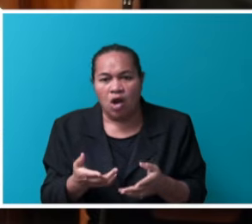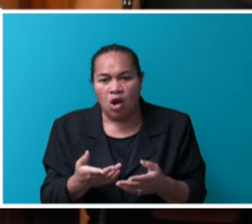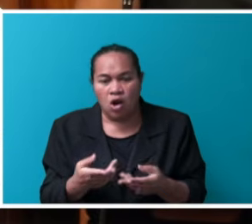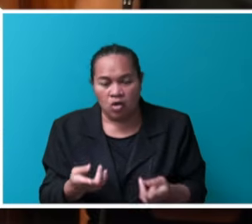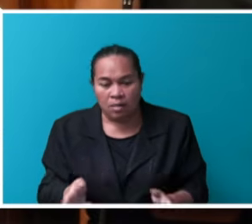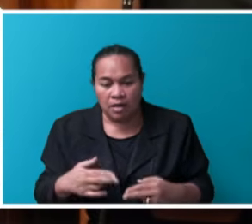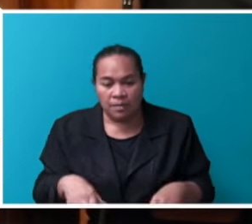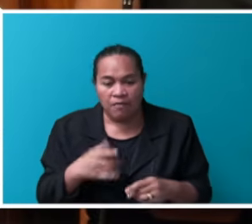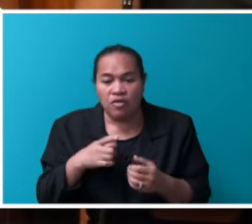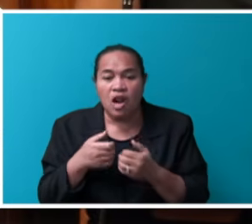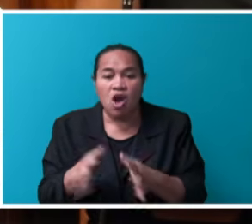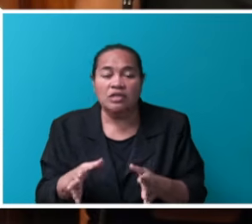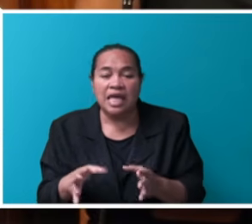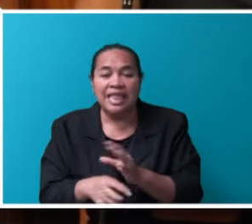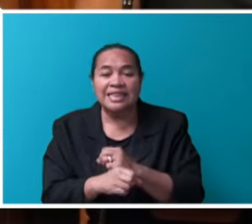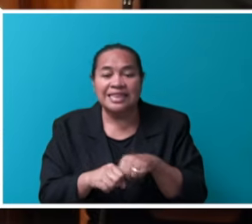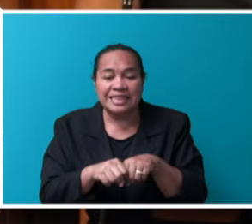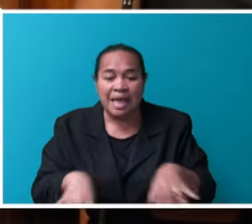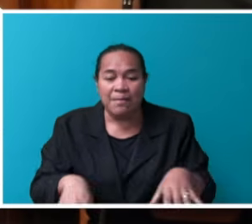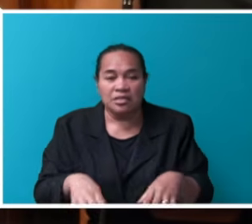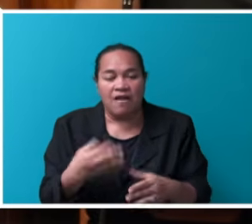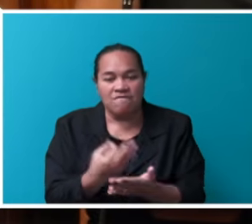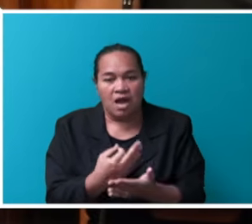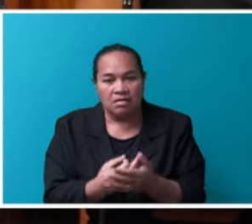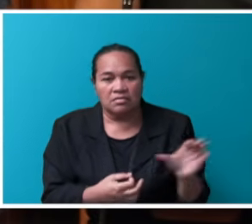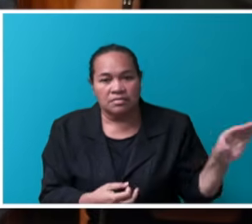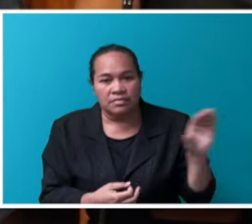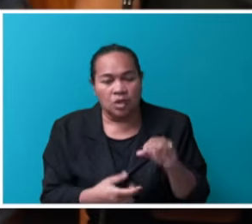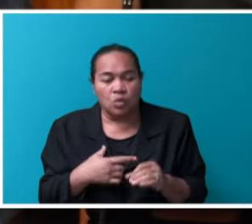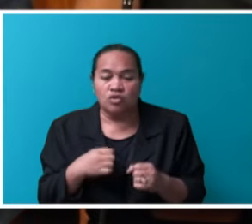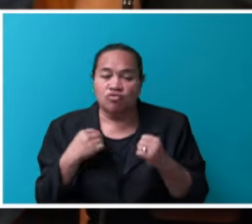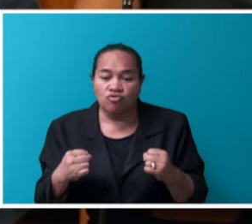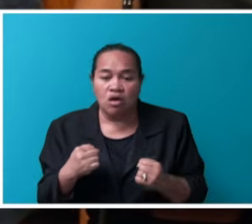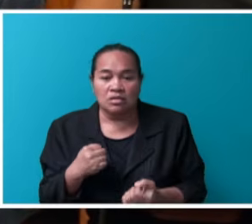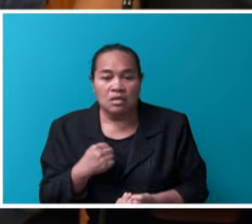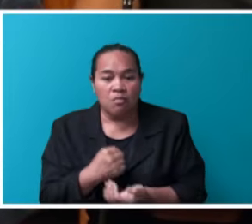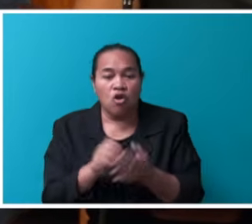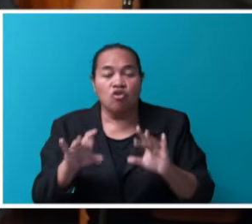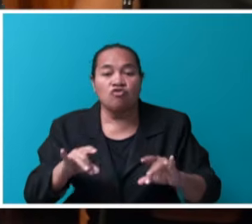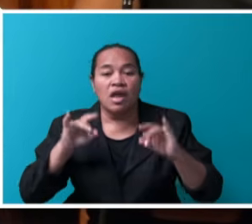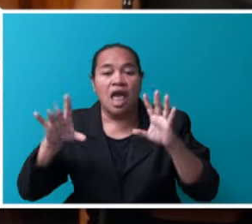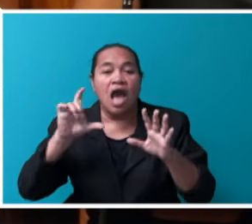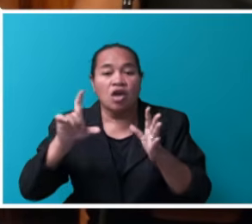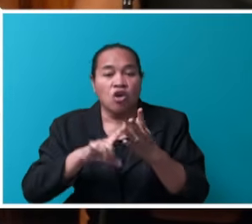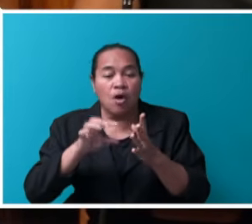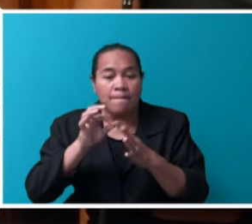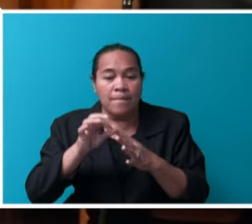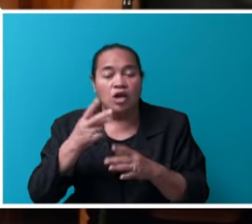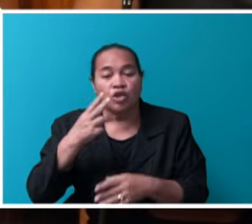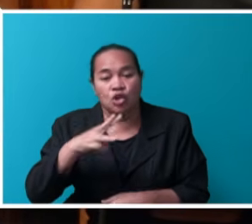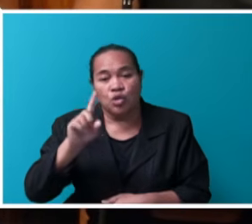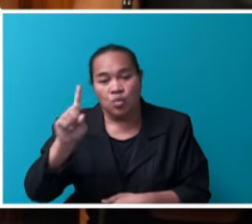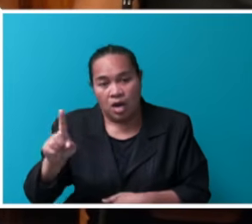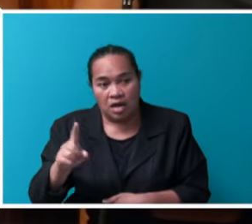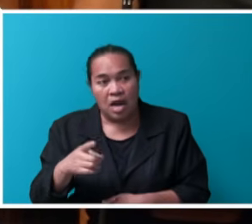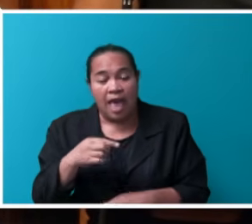and Damage Fund. We strongly support Australia's bid for COP31, dubbed as the Pacific COP, and